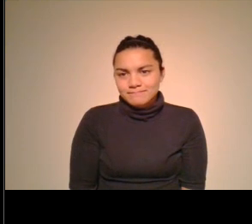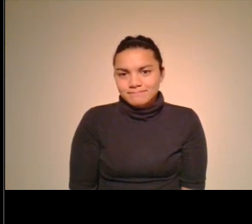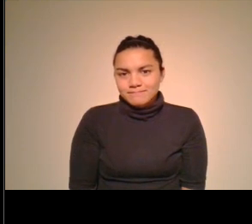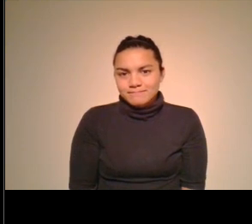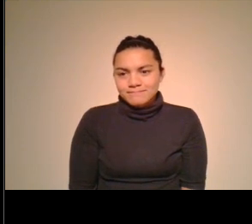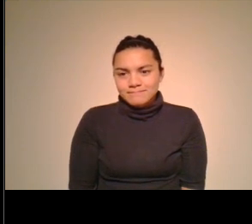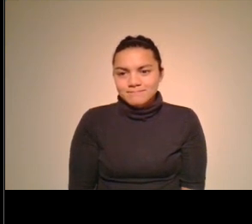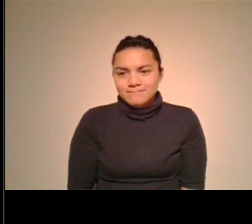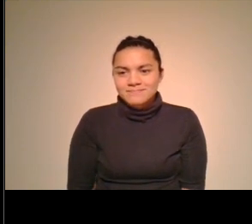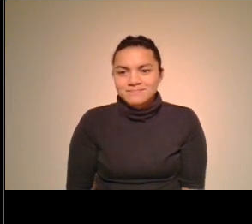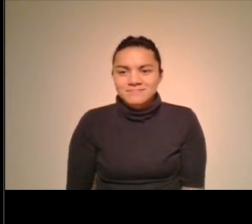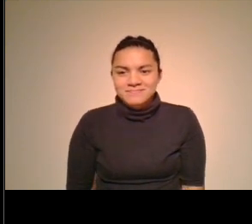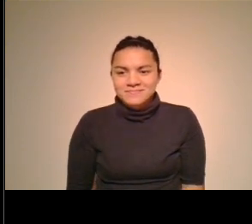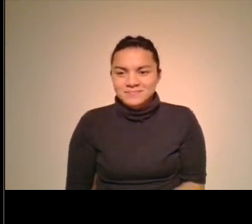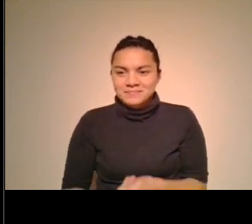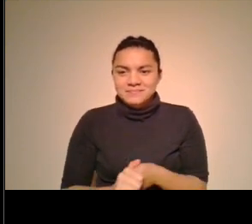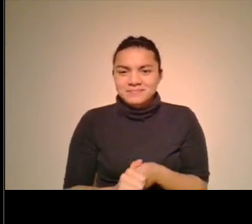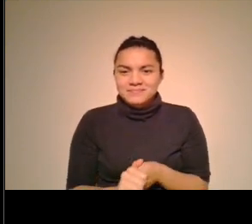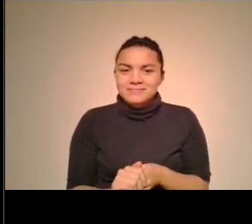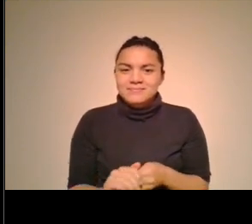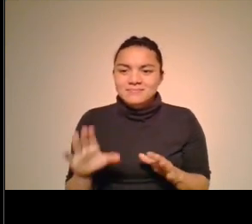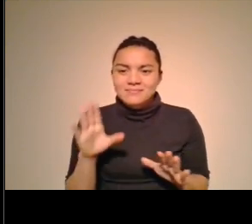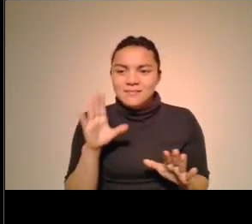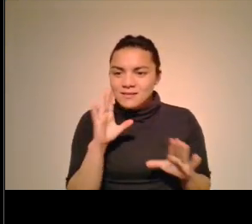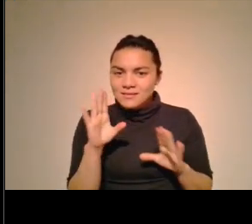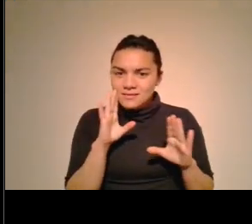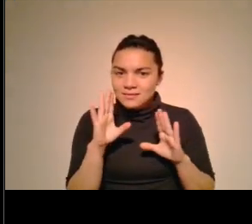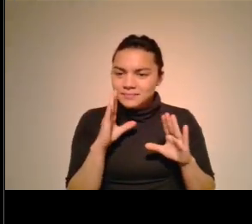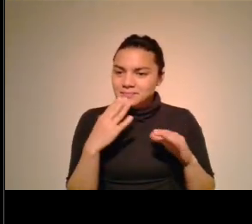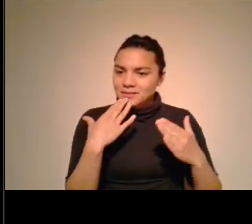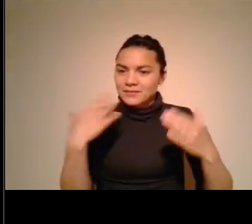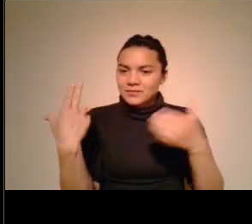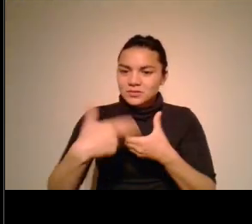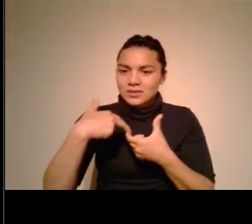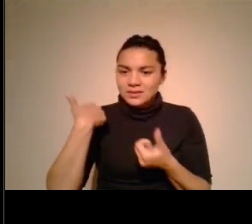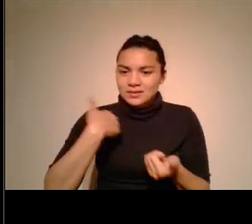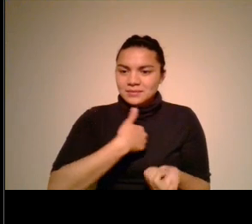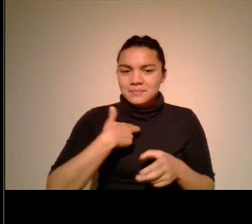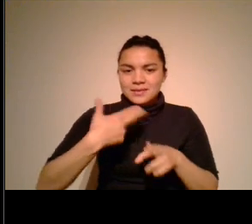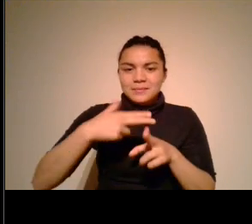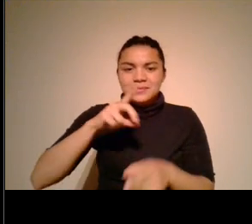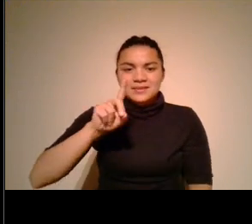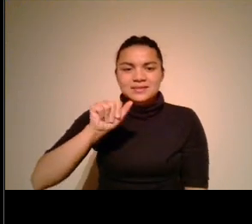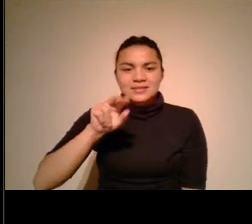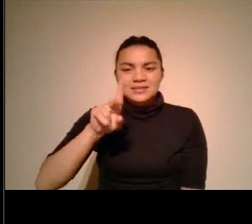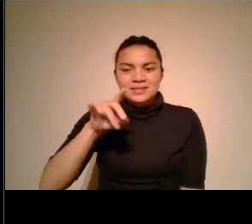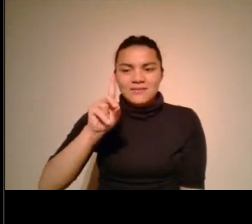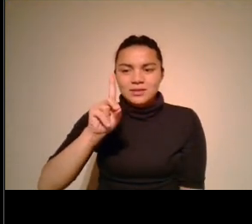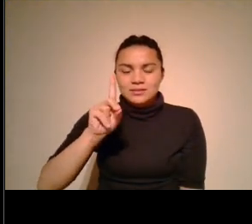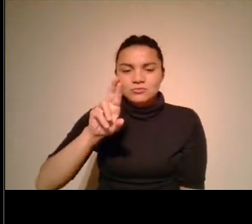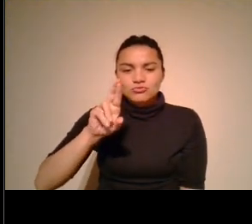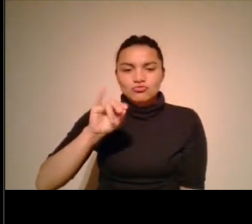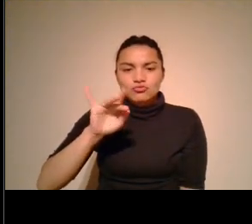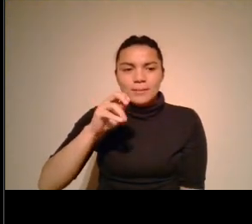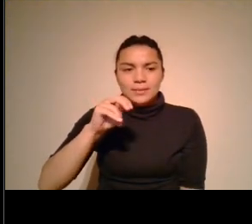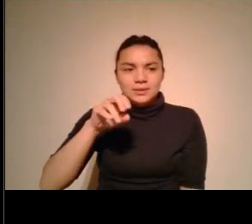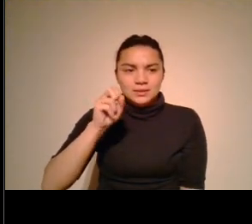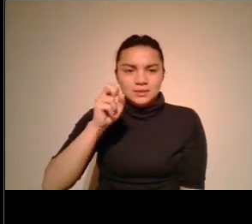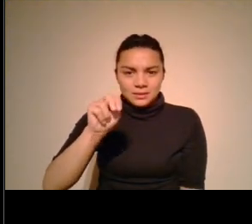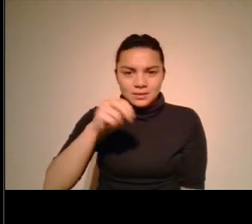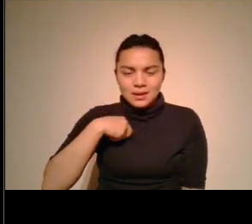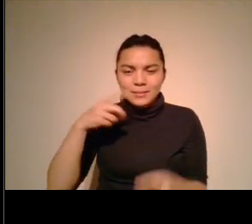Well, hi, everybody, and thank you for joining us. My name is David Robinson. I'm the Director of Membership and Meetings for the Linguistic